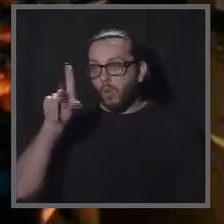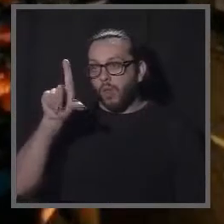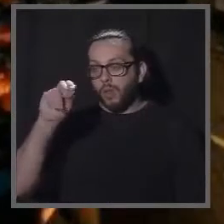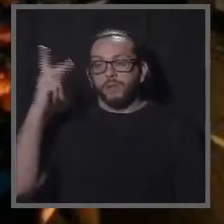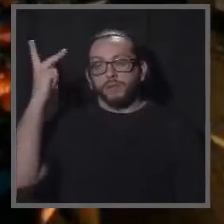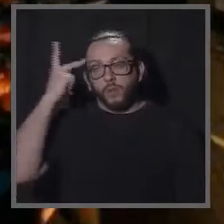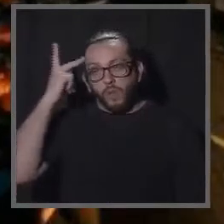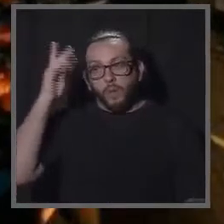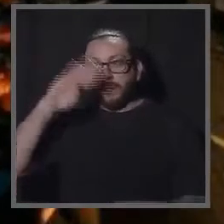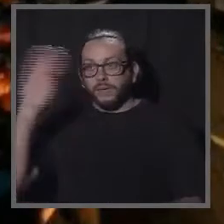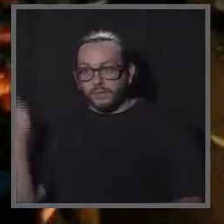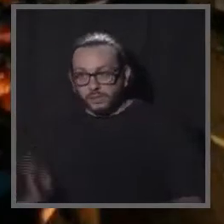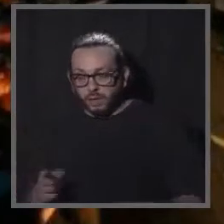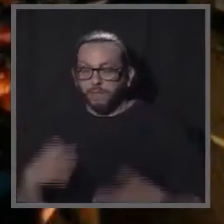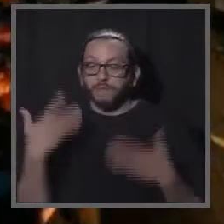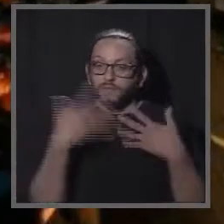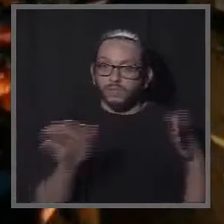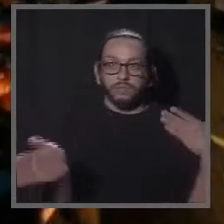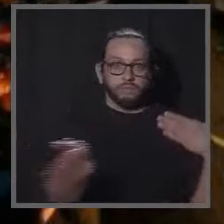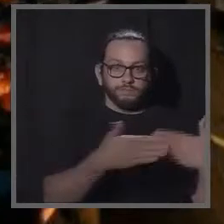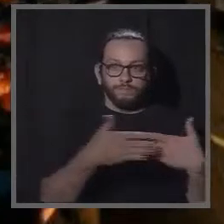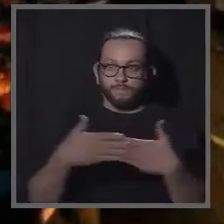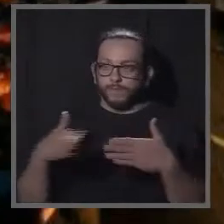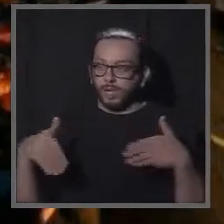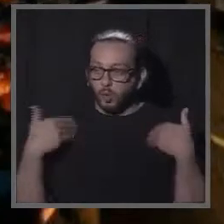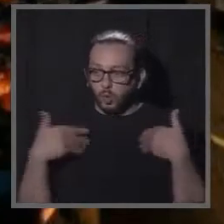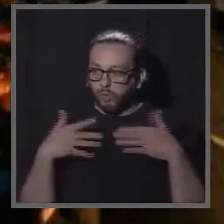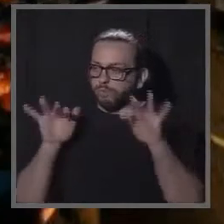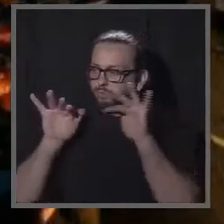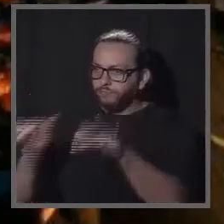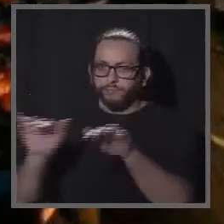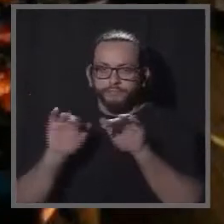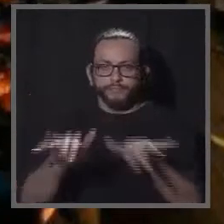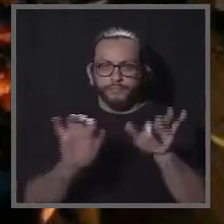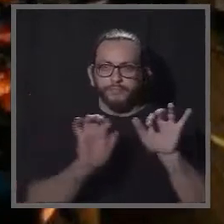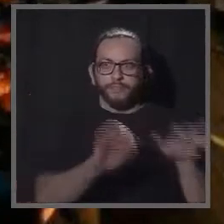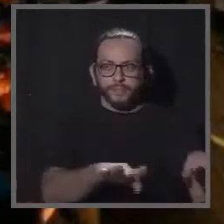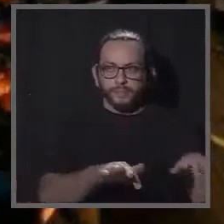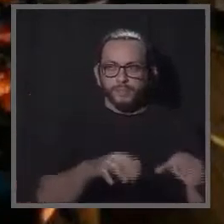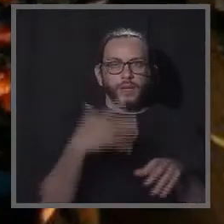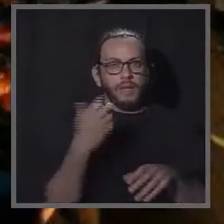this show intends to address